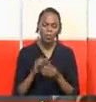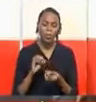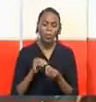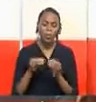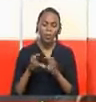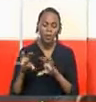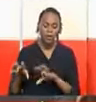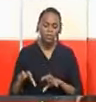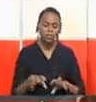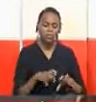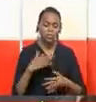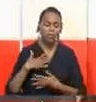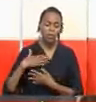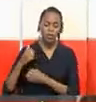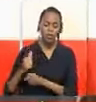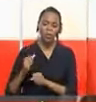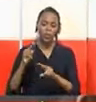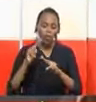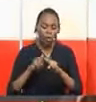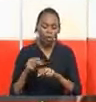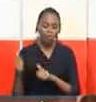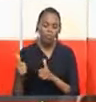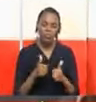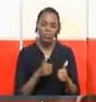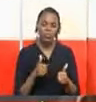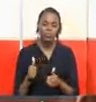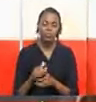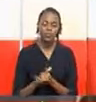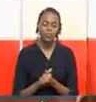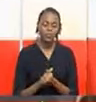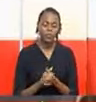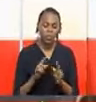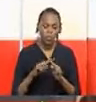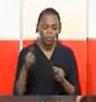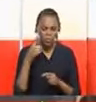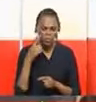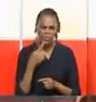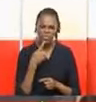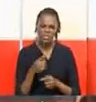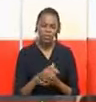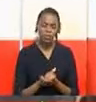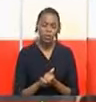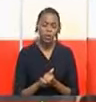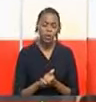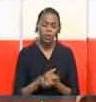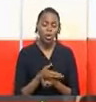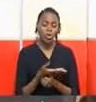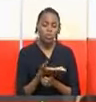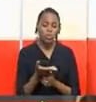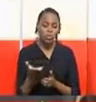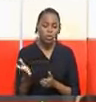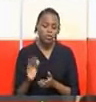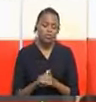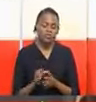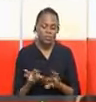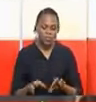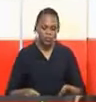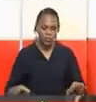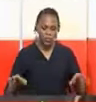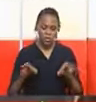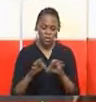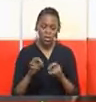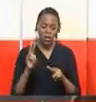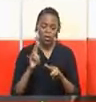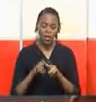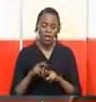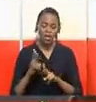he believed in become reality, and he made sure that by whatever means necessary, he would get the